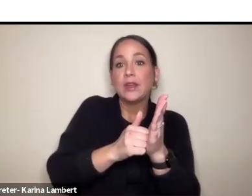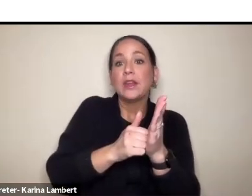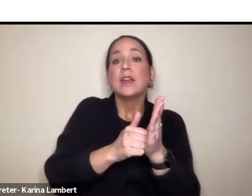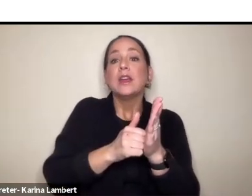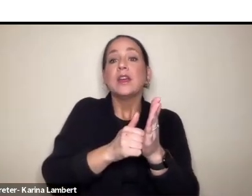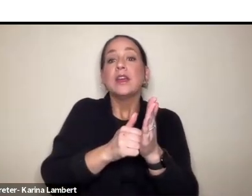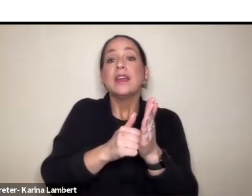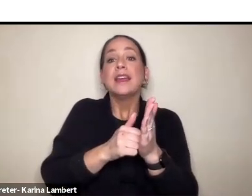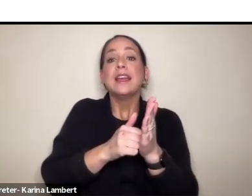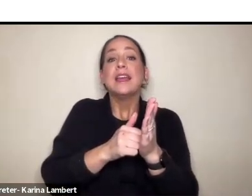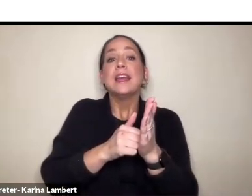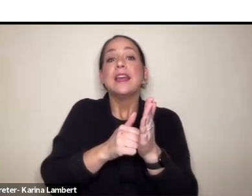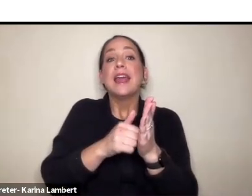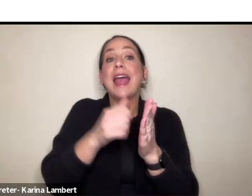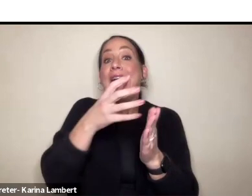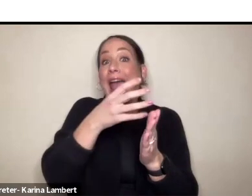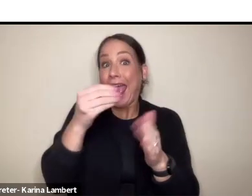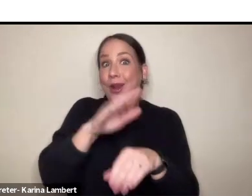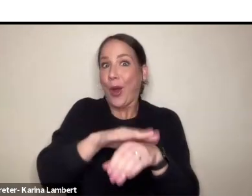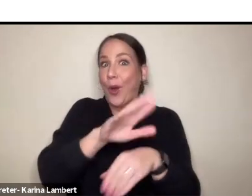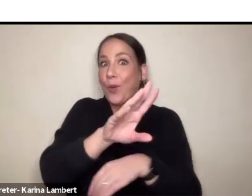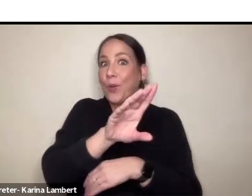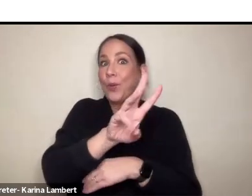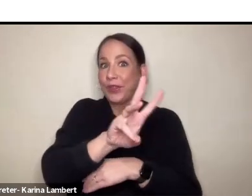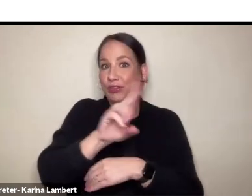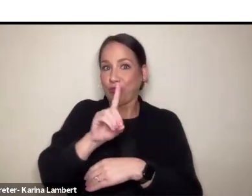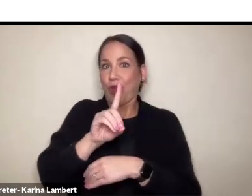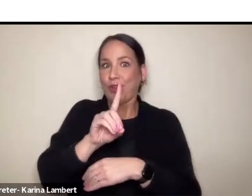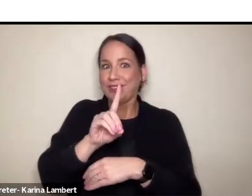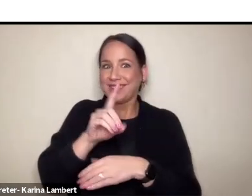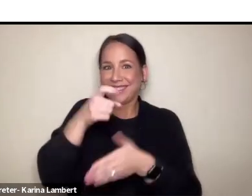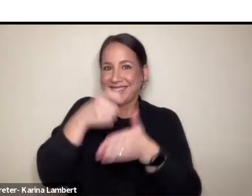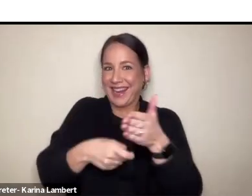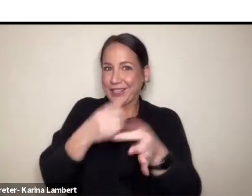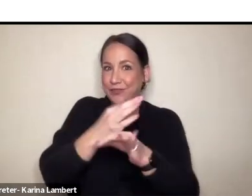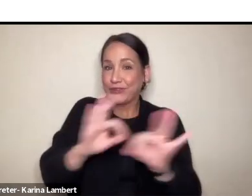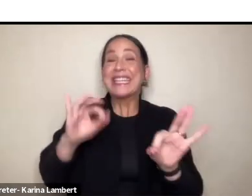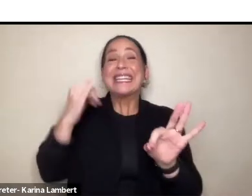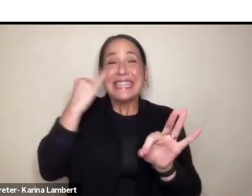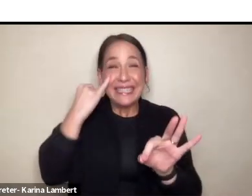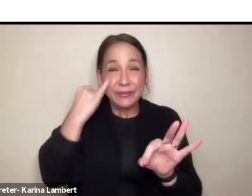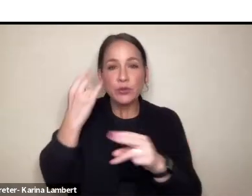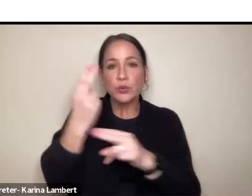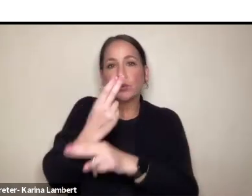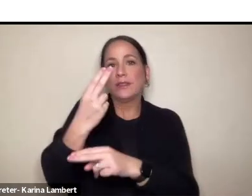those withdrawals, are used for the benefit of the person with the disability.